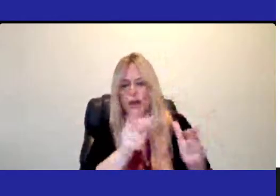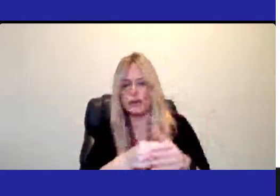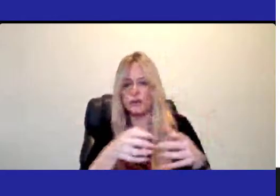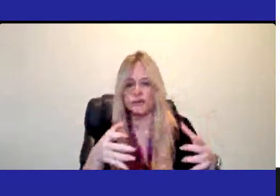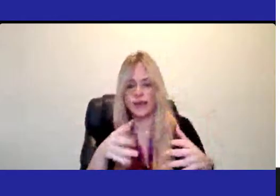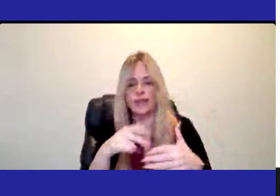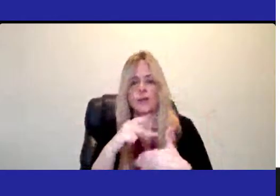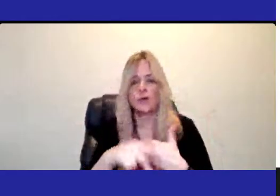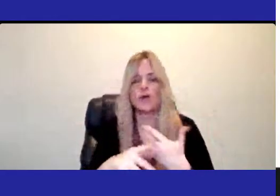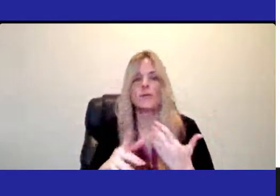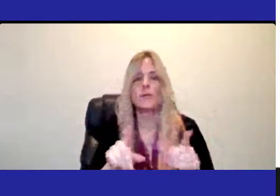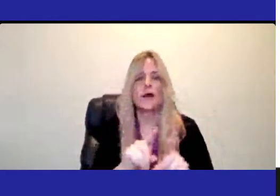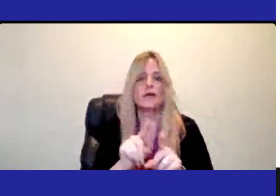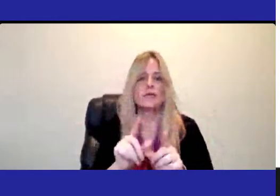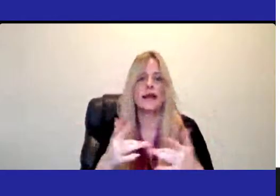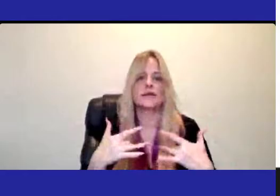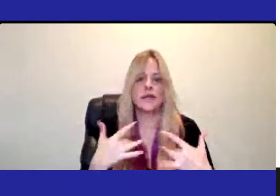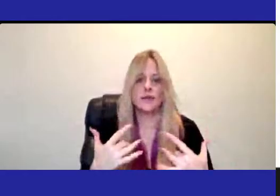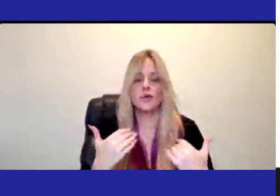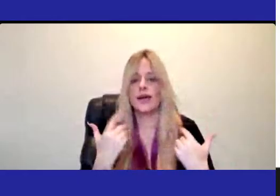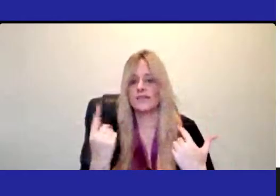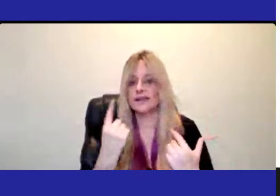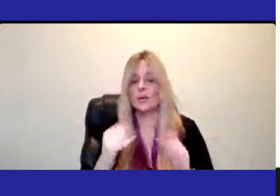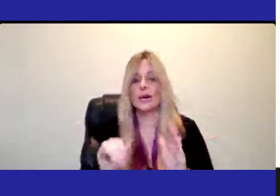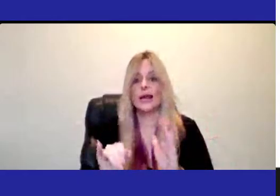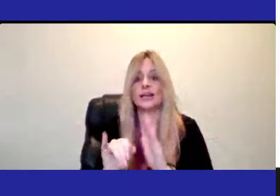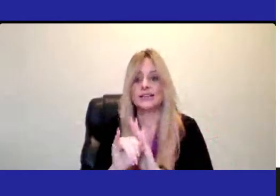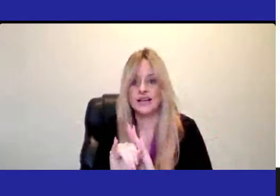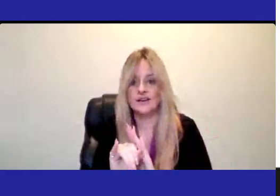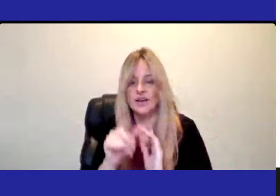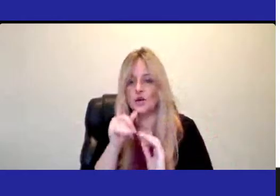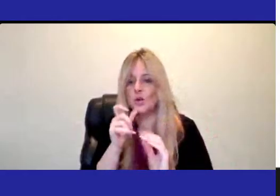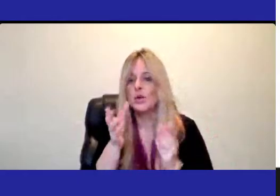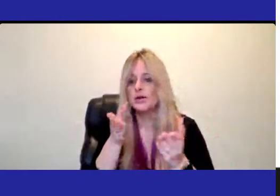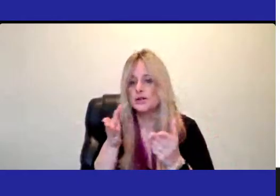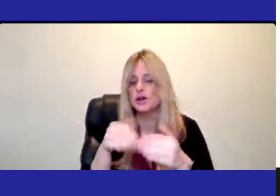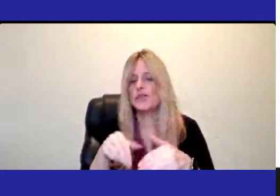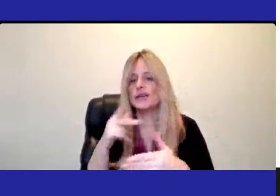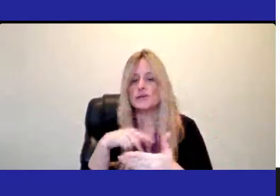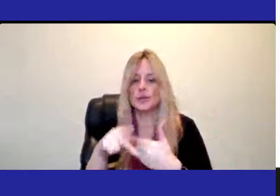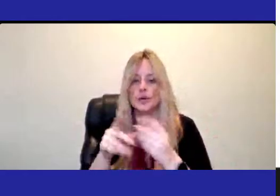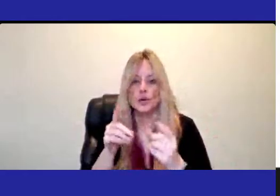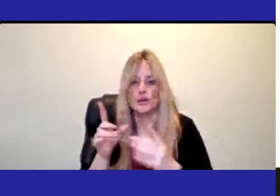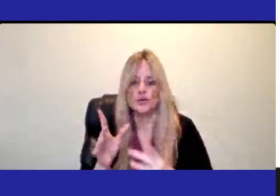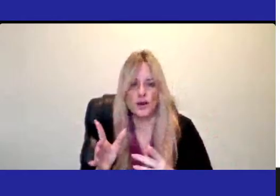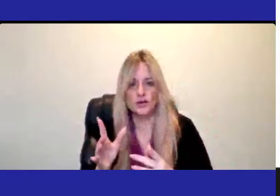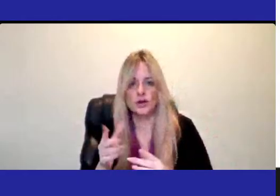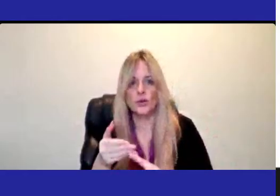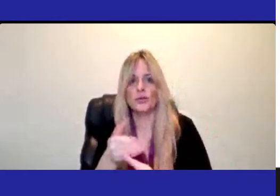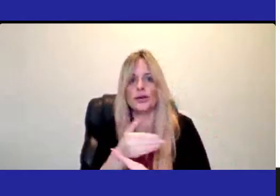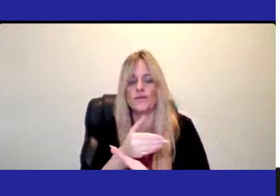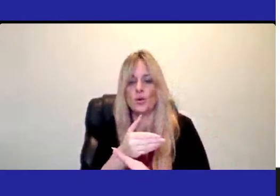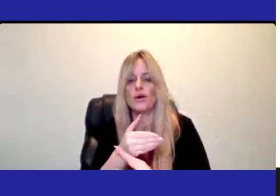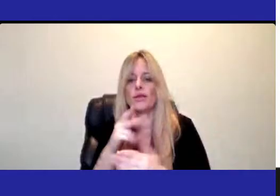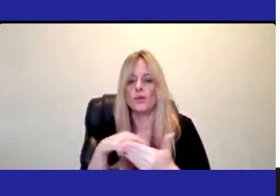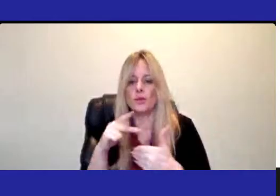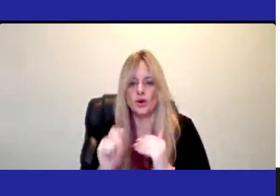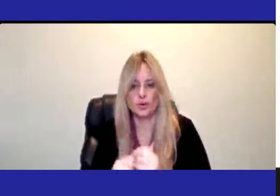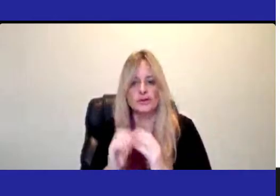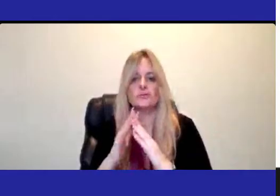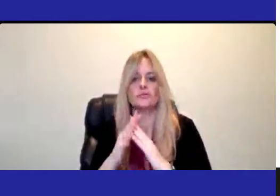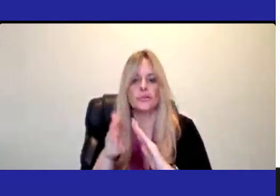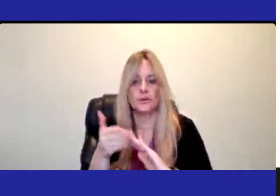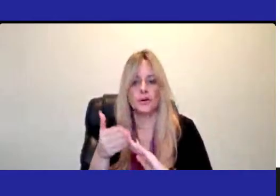identified who can serve as the program director before the program's up and running. So we have both ways, but we've supported the